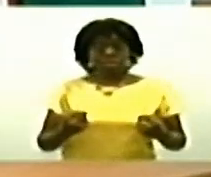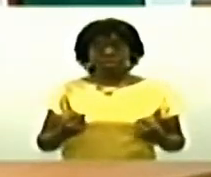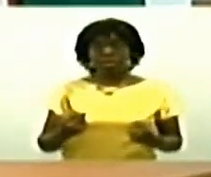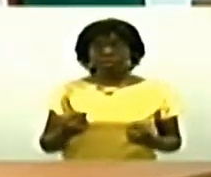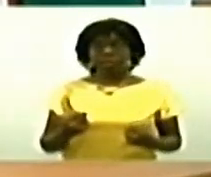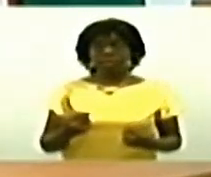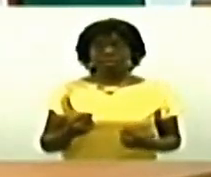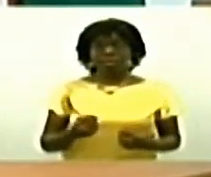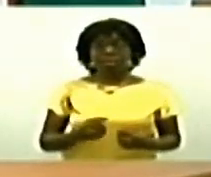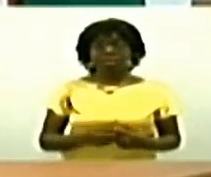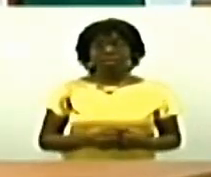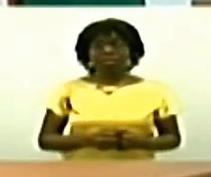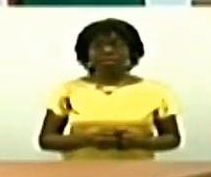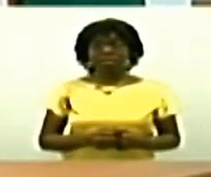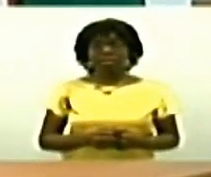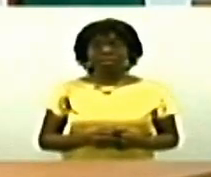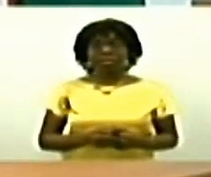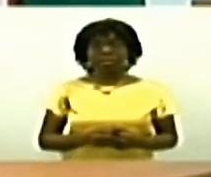Karine, of the